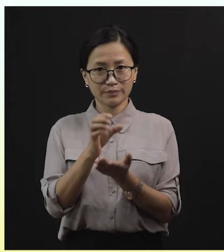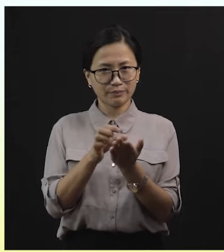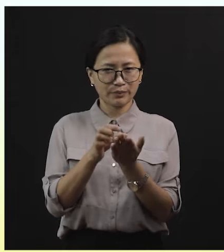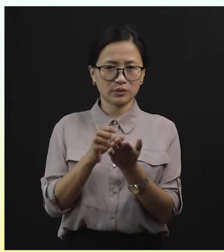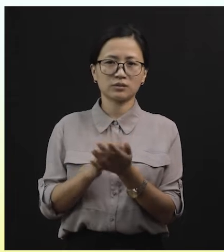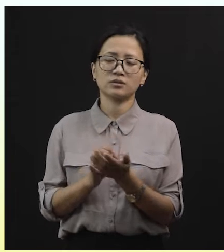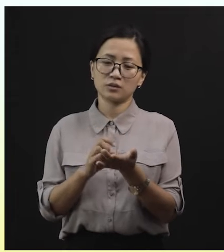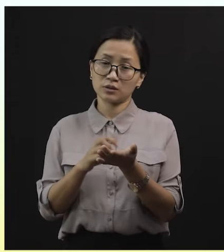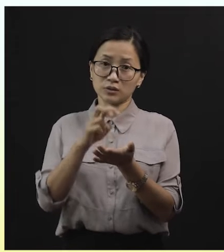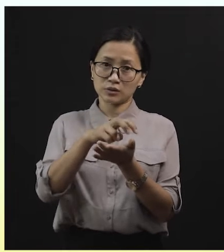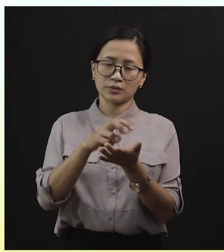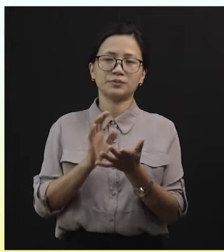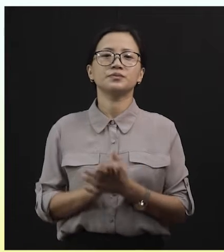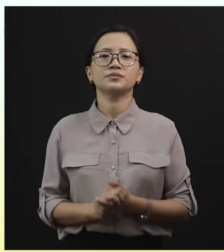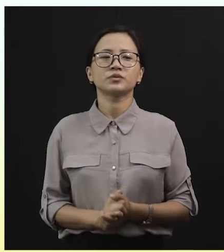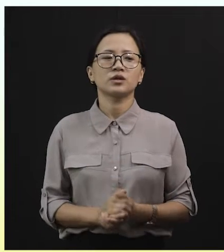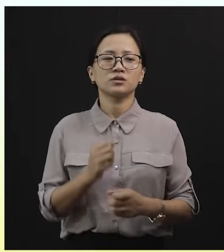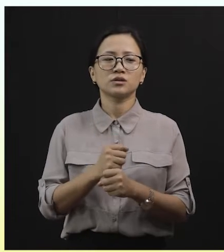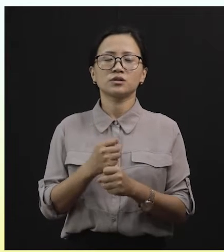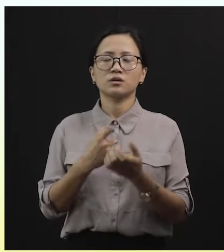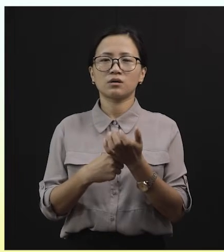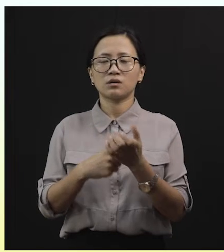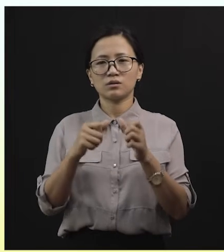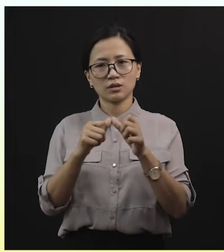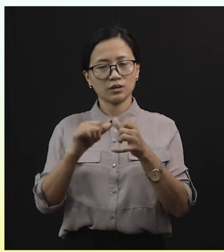C-R-I-C-K-E-T. Cricket. Next, grasshopper.